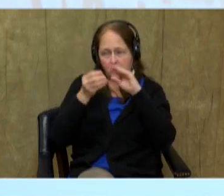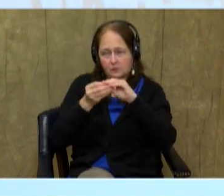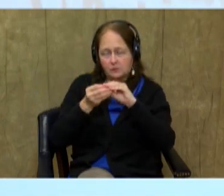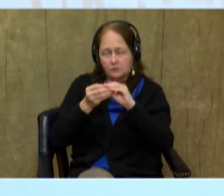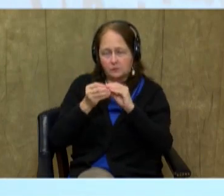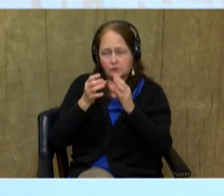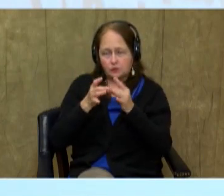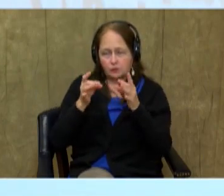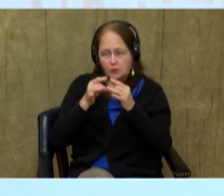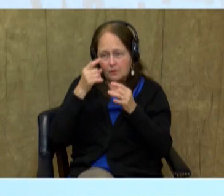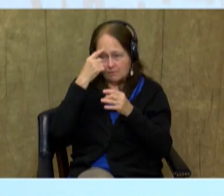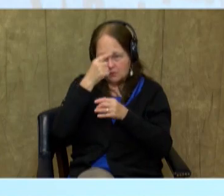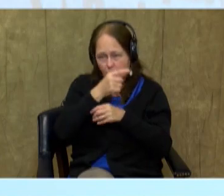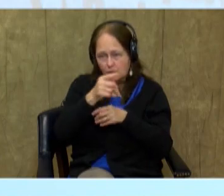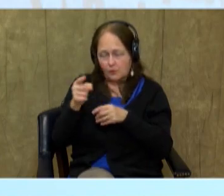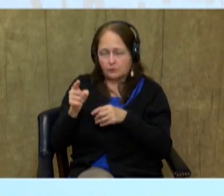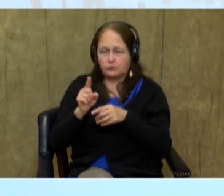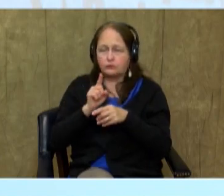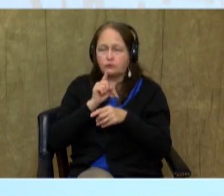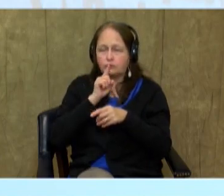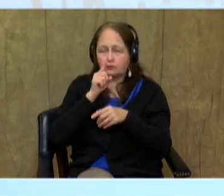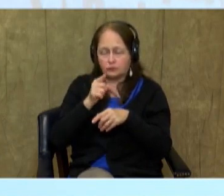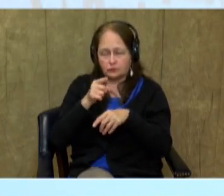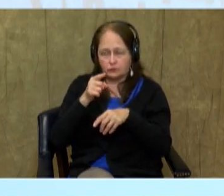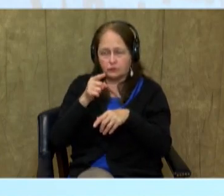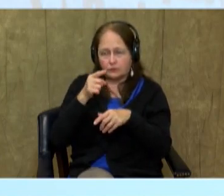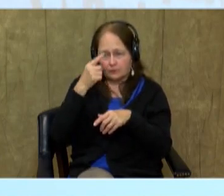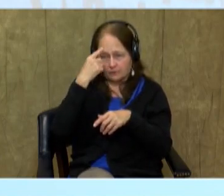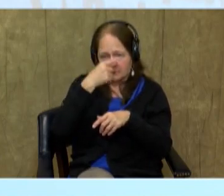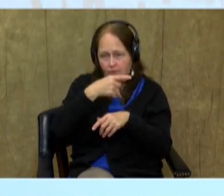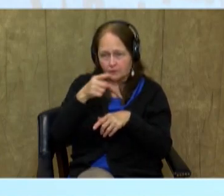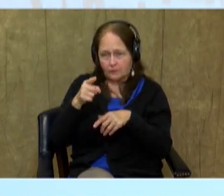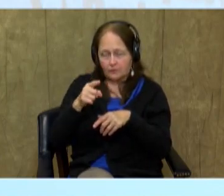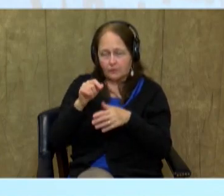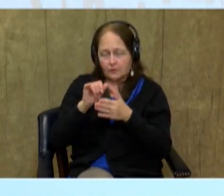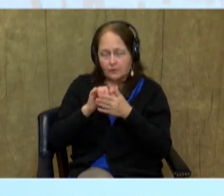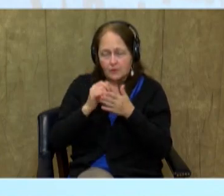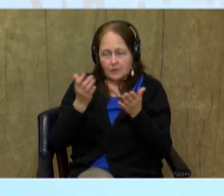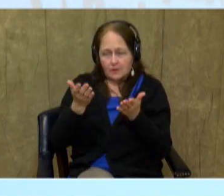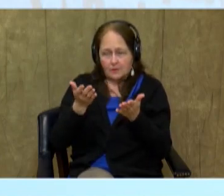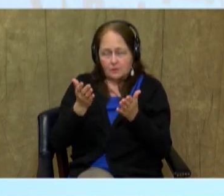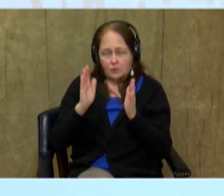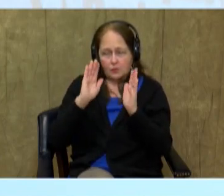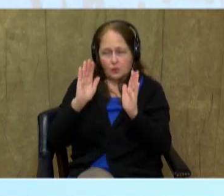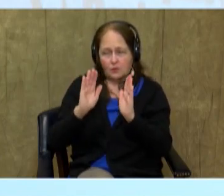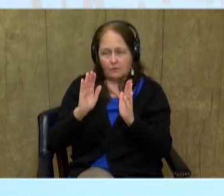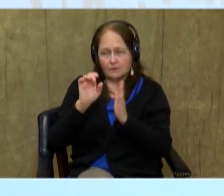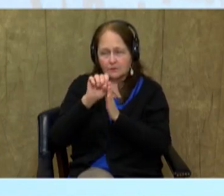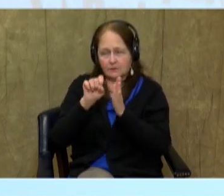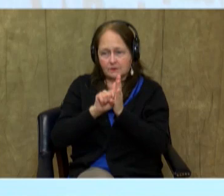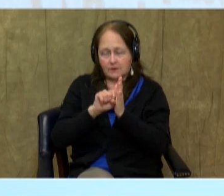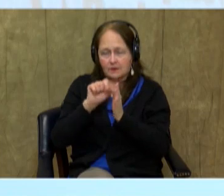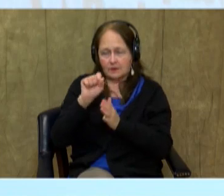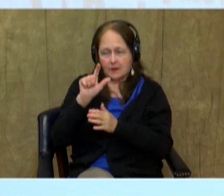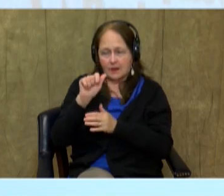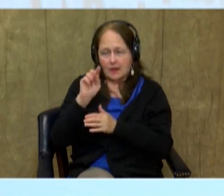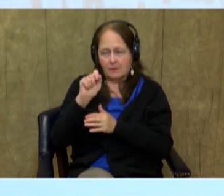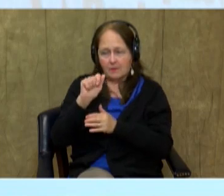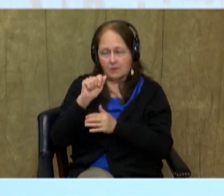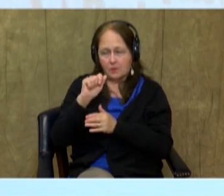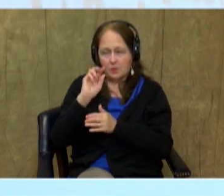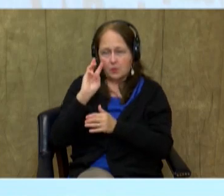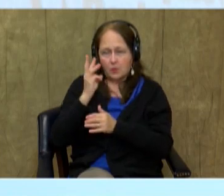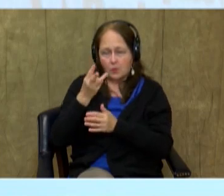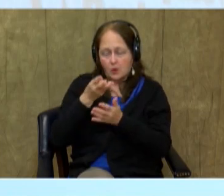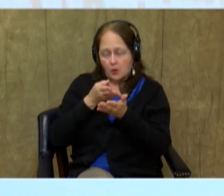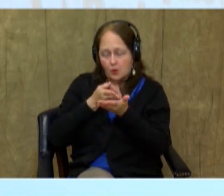you. And really and truly, this is a great topic for us in the great state of Alabama because we went to the moon